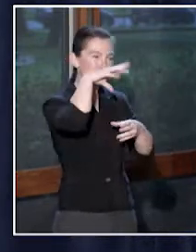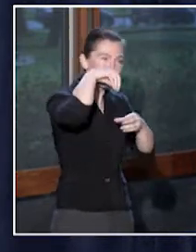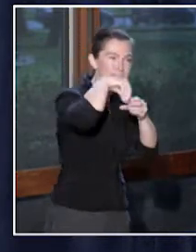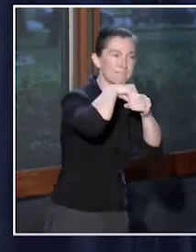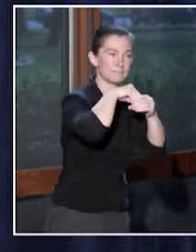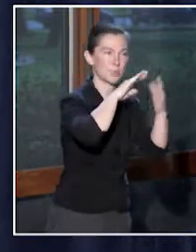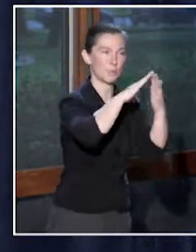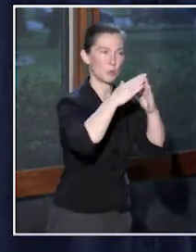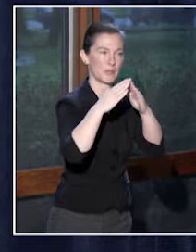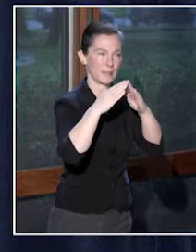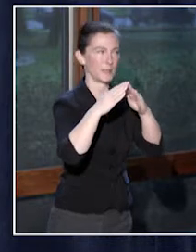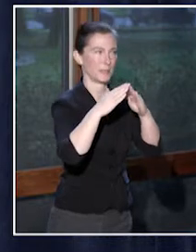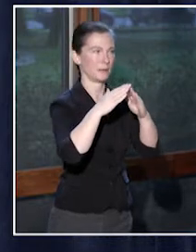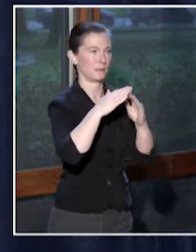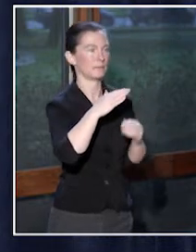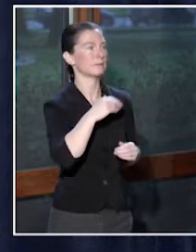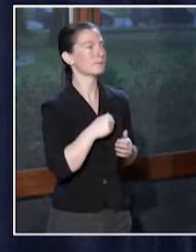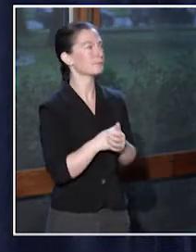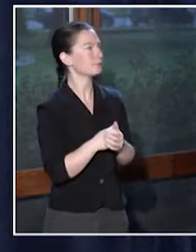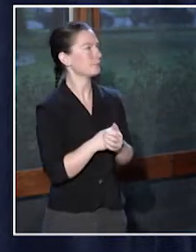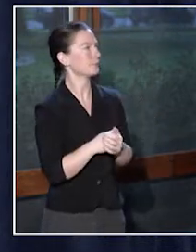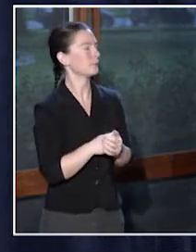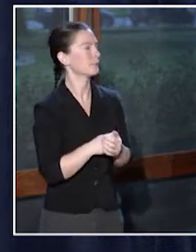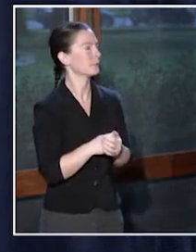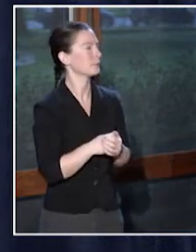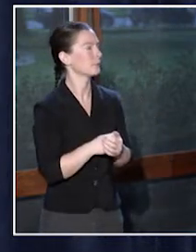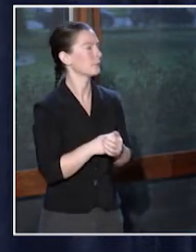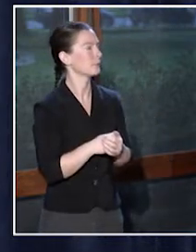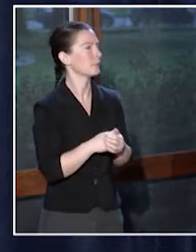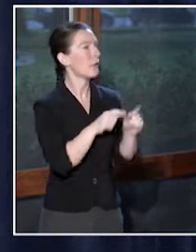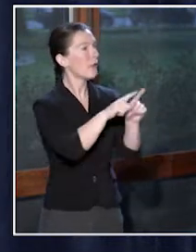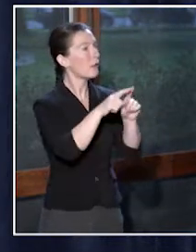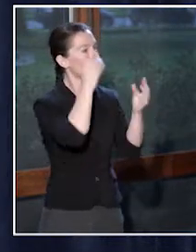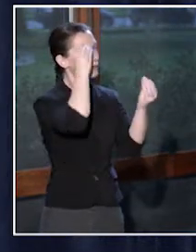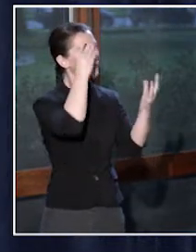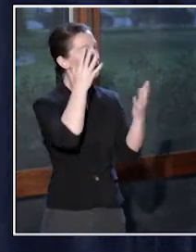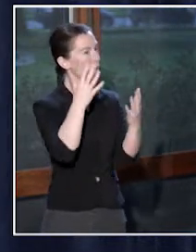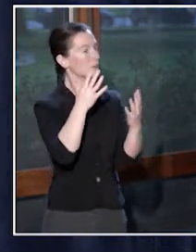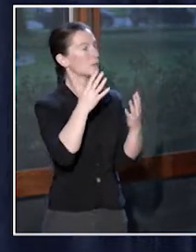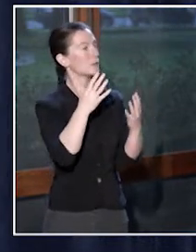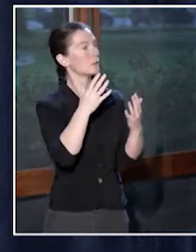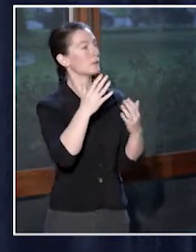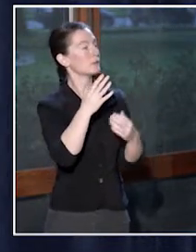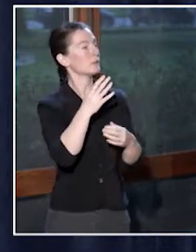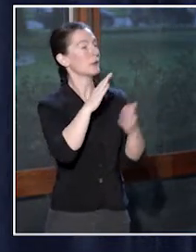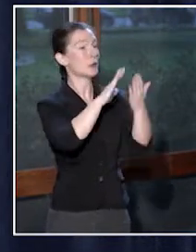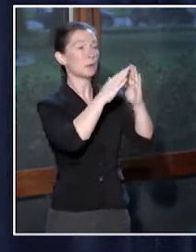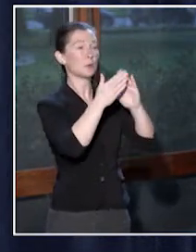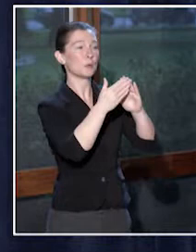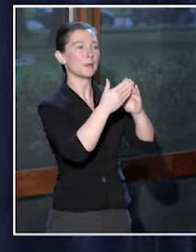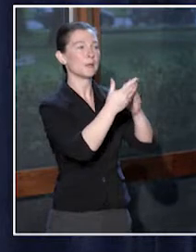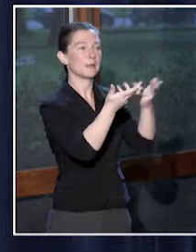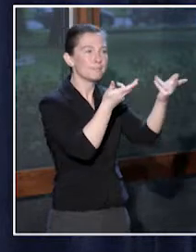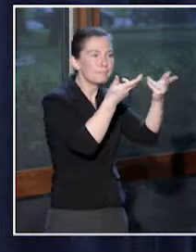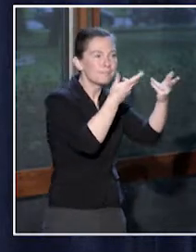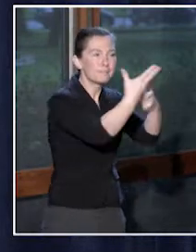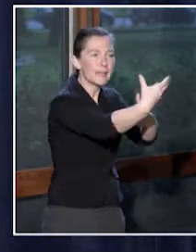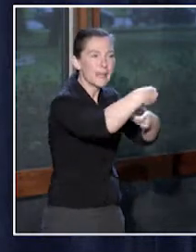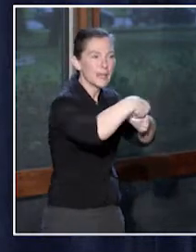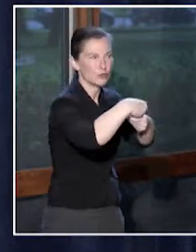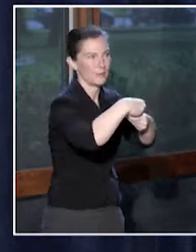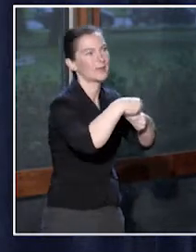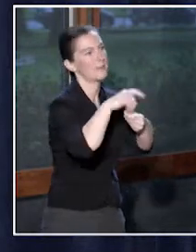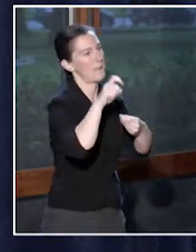me that you wanted the next police chief to prioritize community engagement. In fact, throughout the